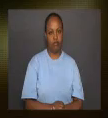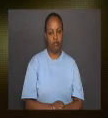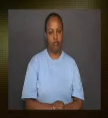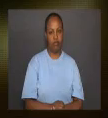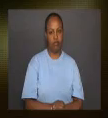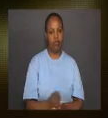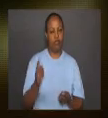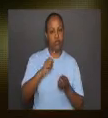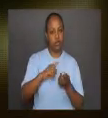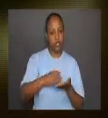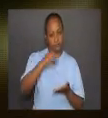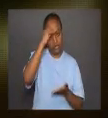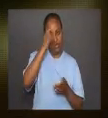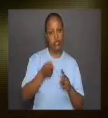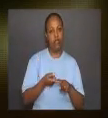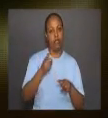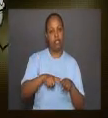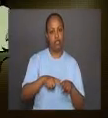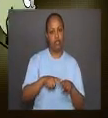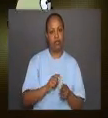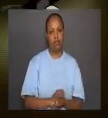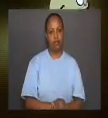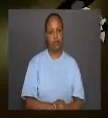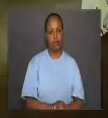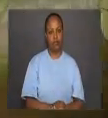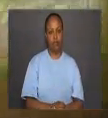Let's get back to our lesson.